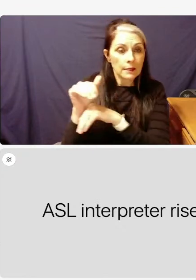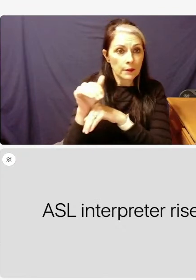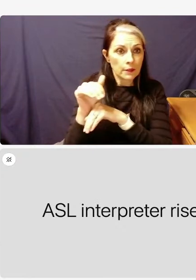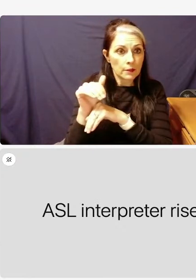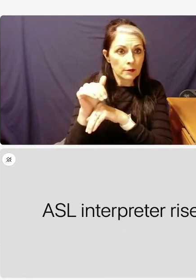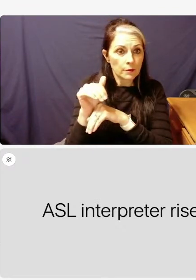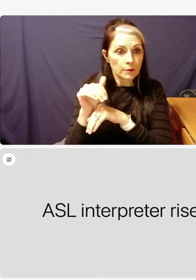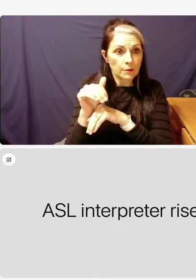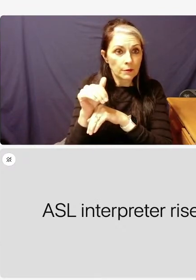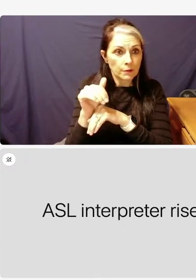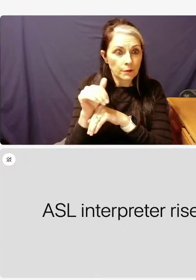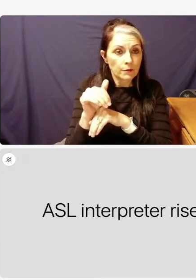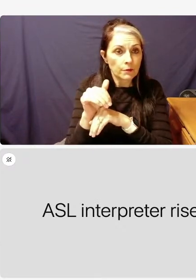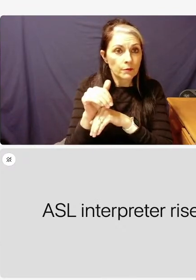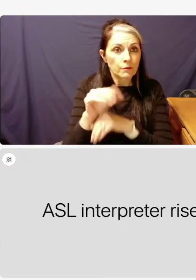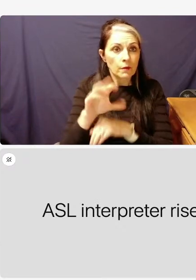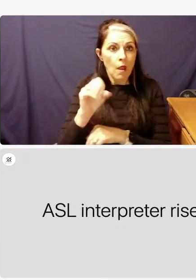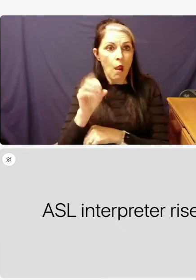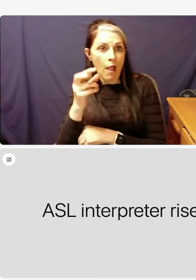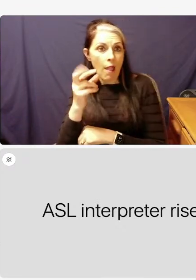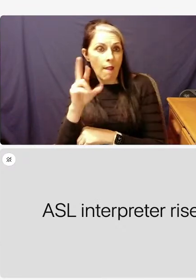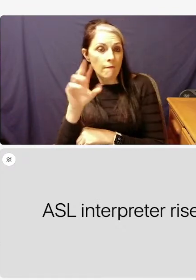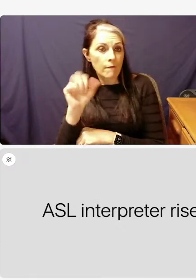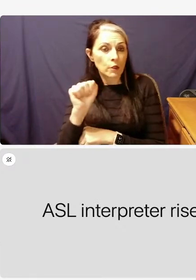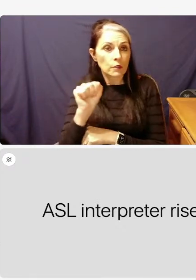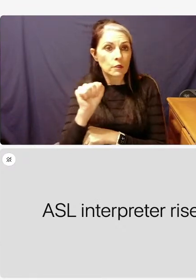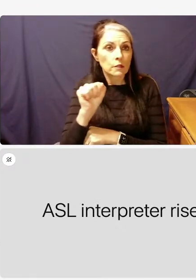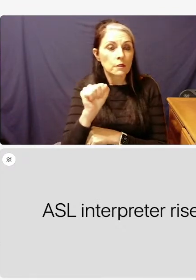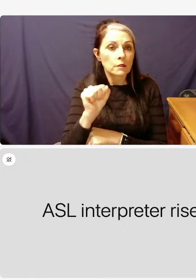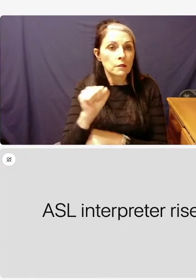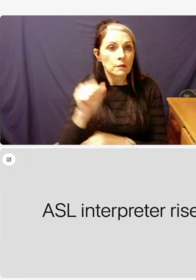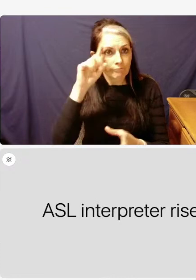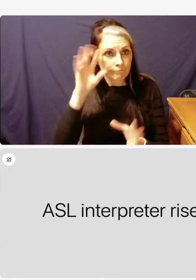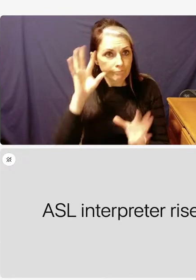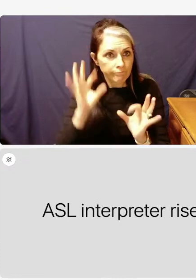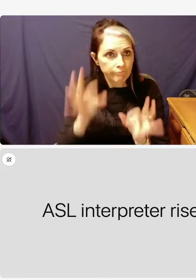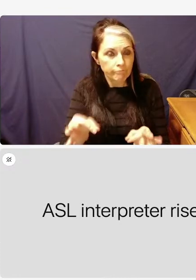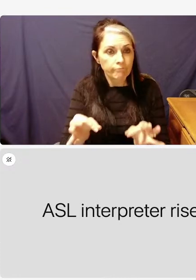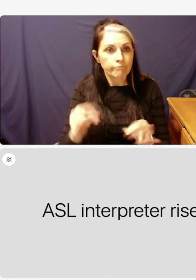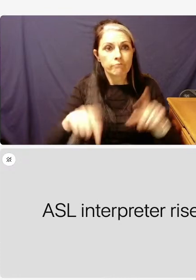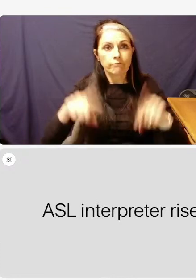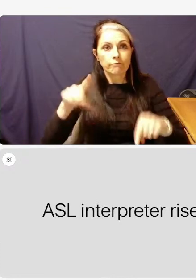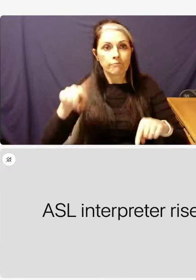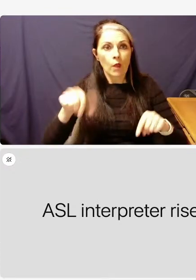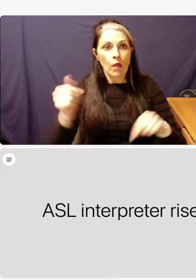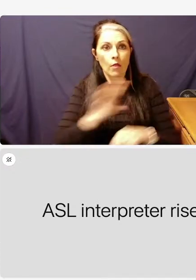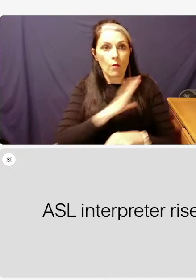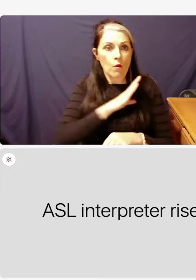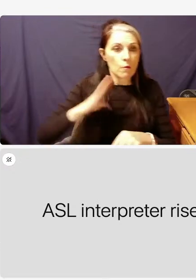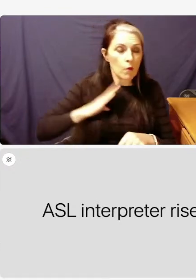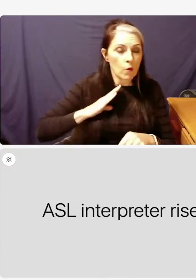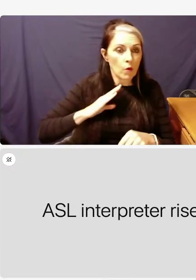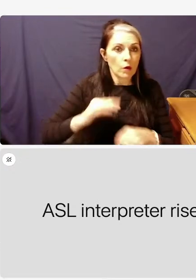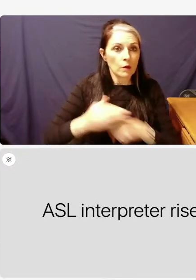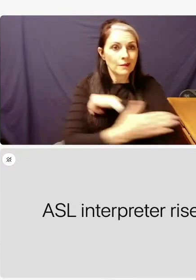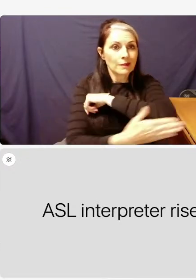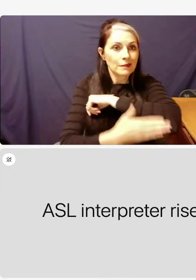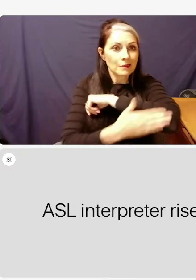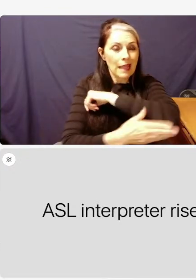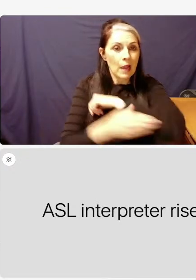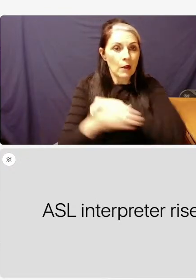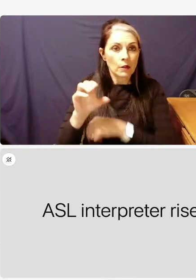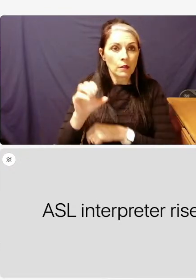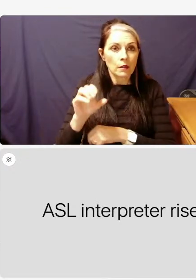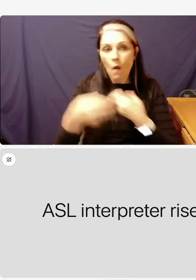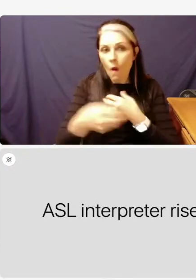to various other boards rop the county uh office on uh county committee on reorganization